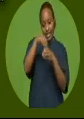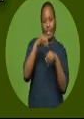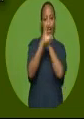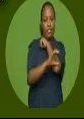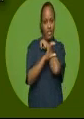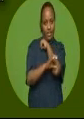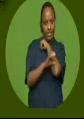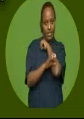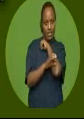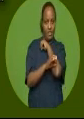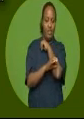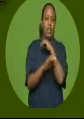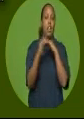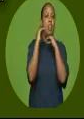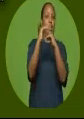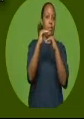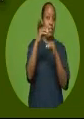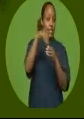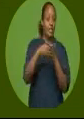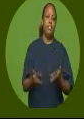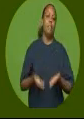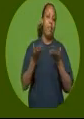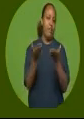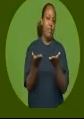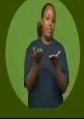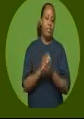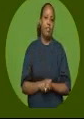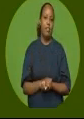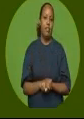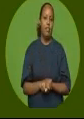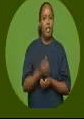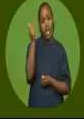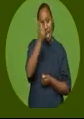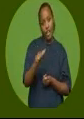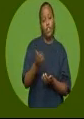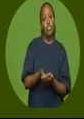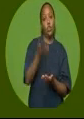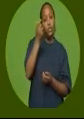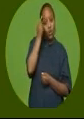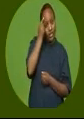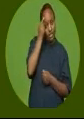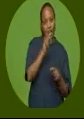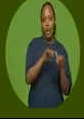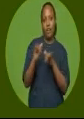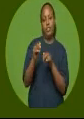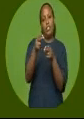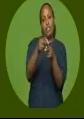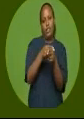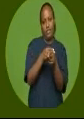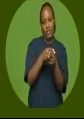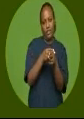country are limited in supply. Any resource is considered as